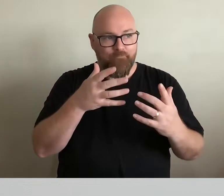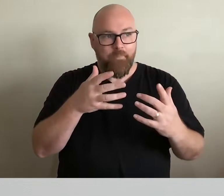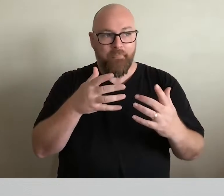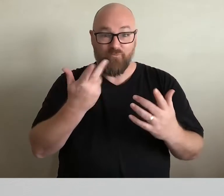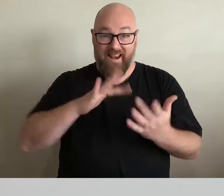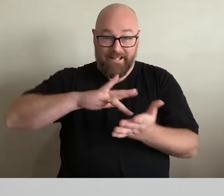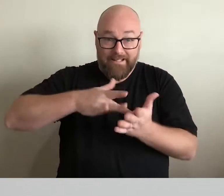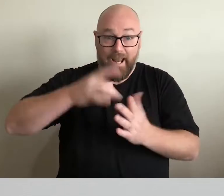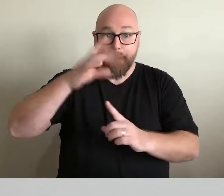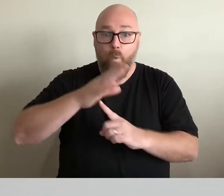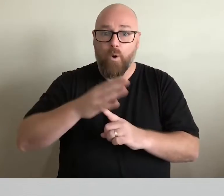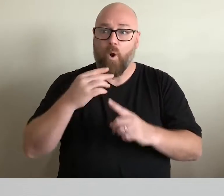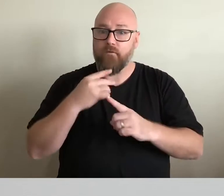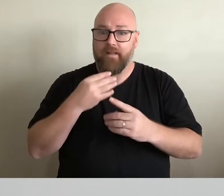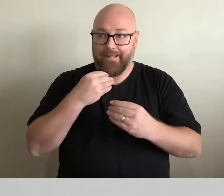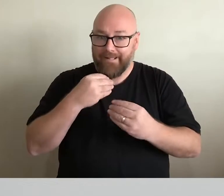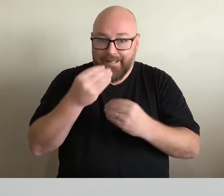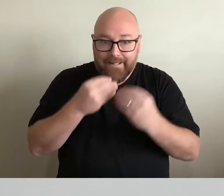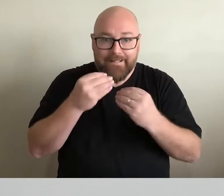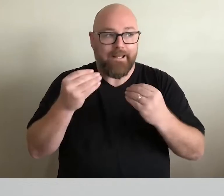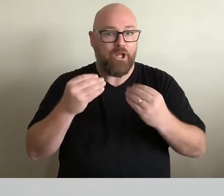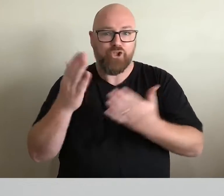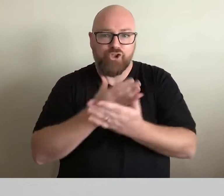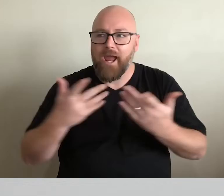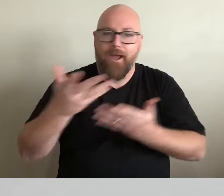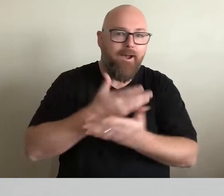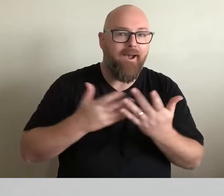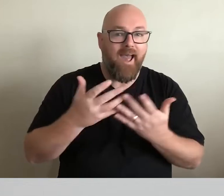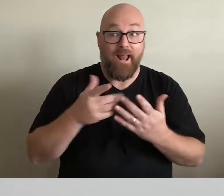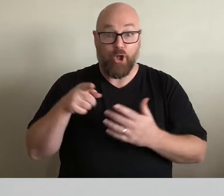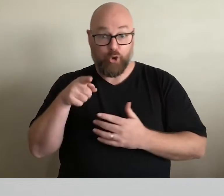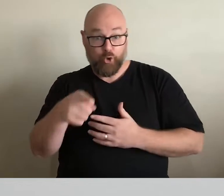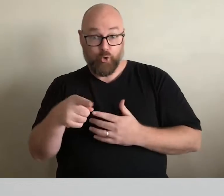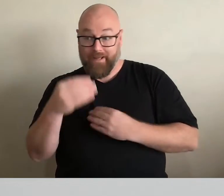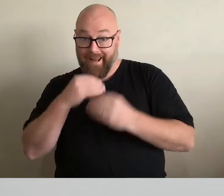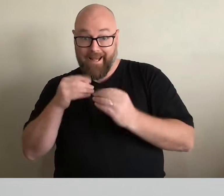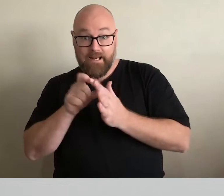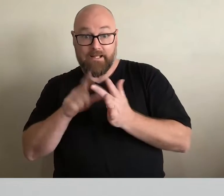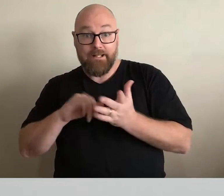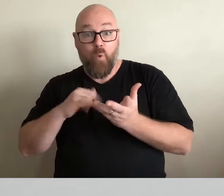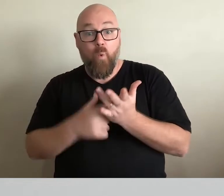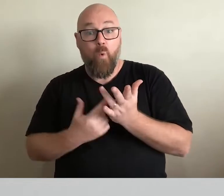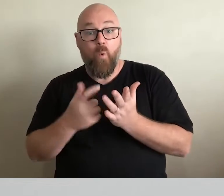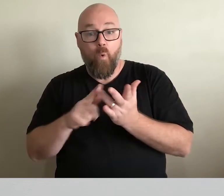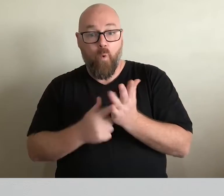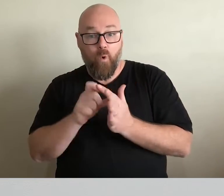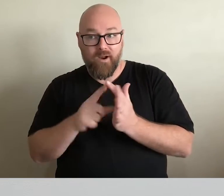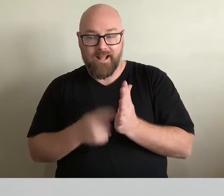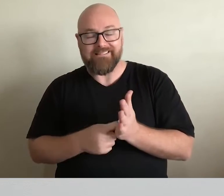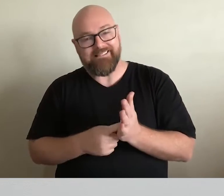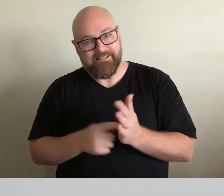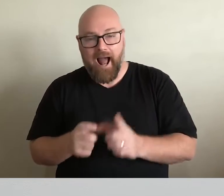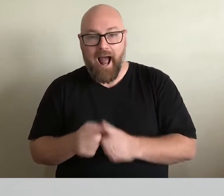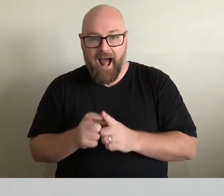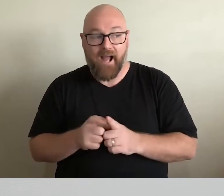a central part of holiday celebrations, and if you do have an eating disorder, this can be tricky to navigate. Family and friends can mean well